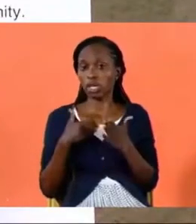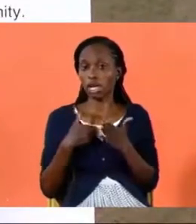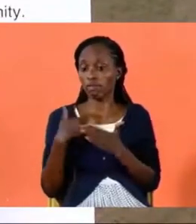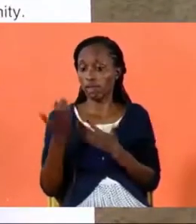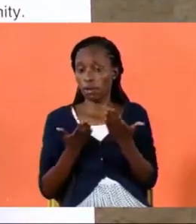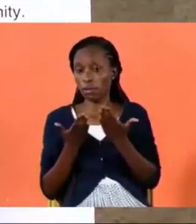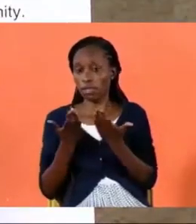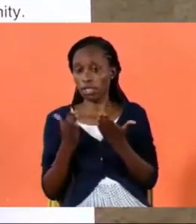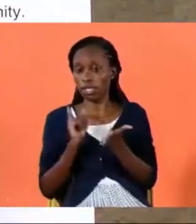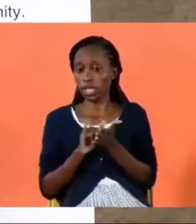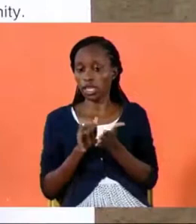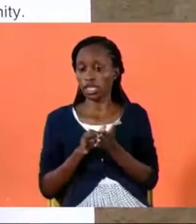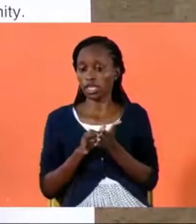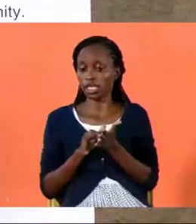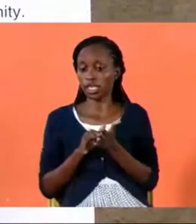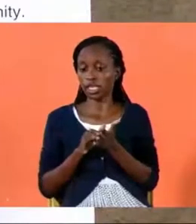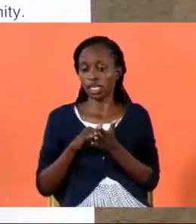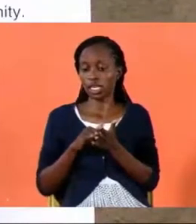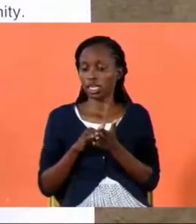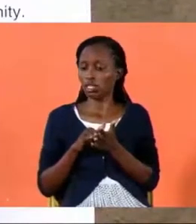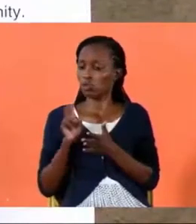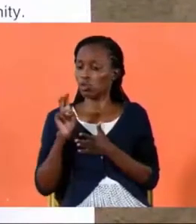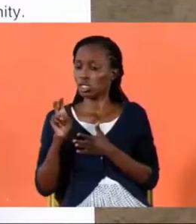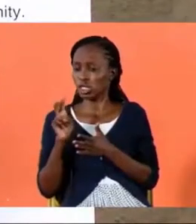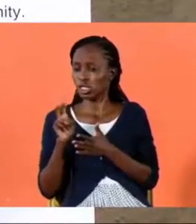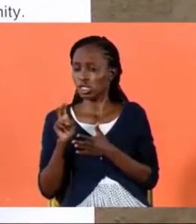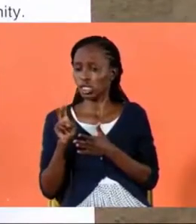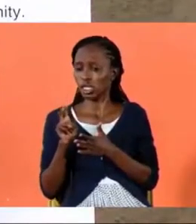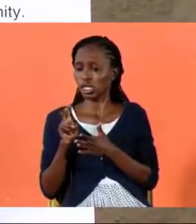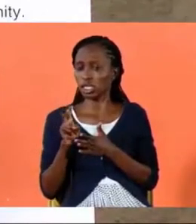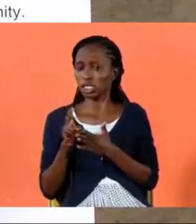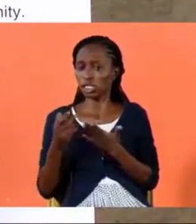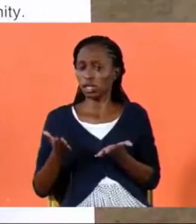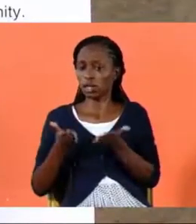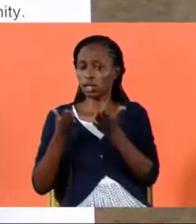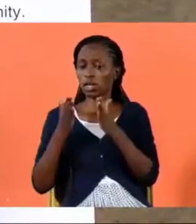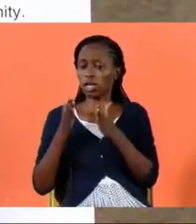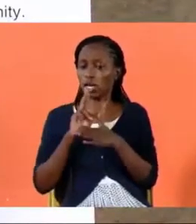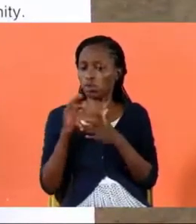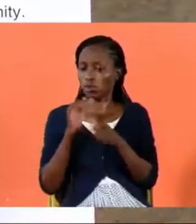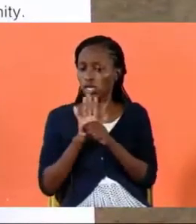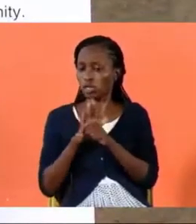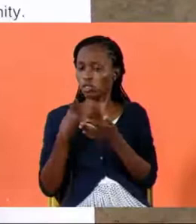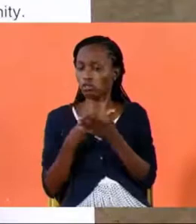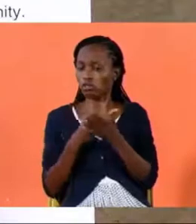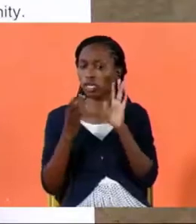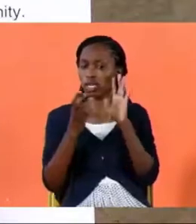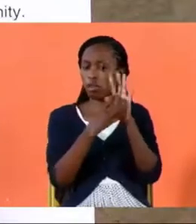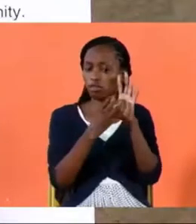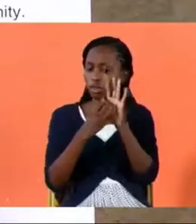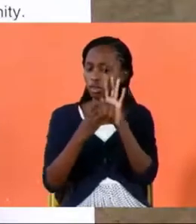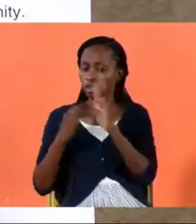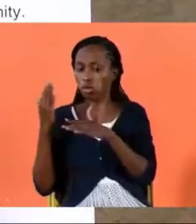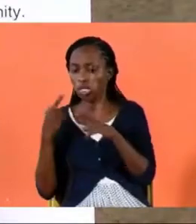that seems to be doing incredibly well, spending a lot of time and money on advertising, but in comparison to its